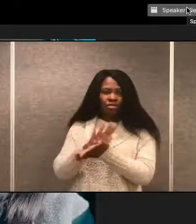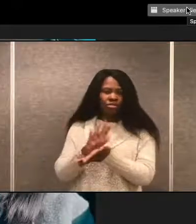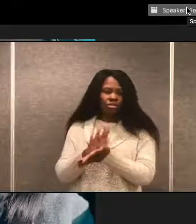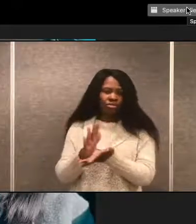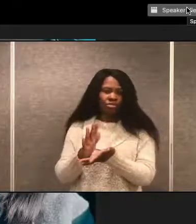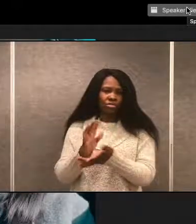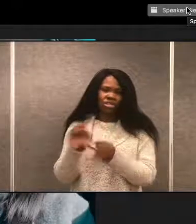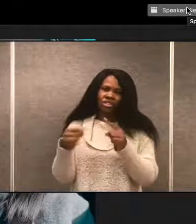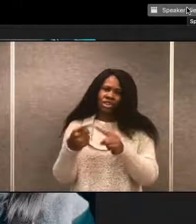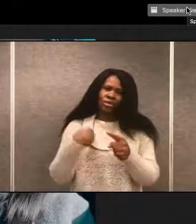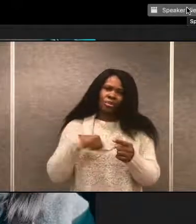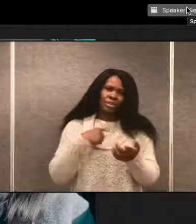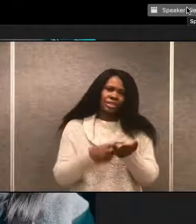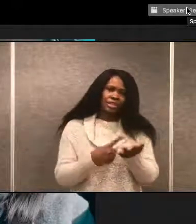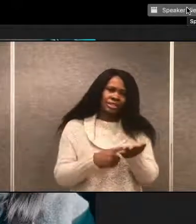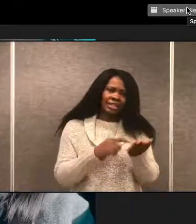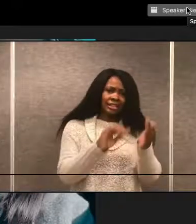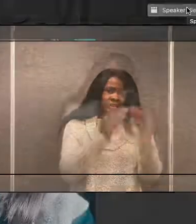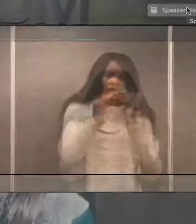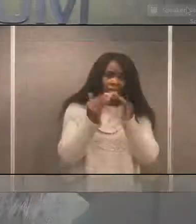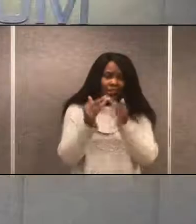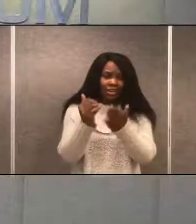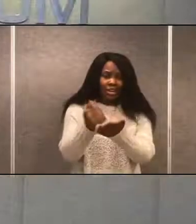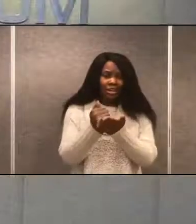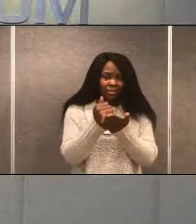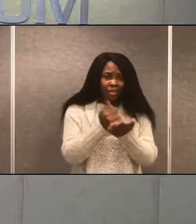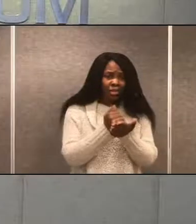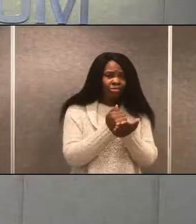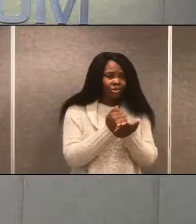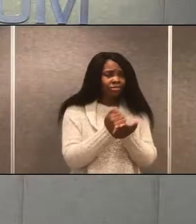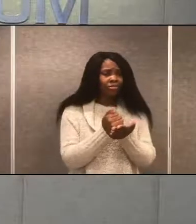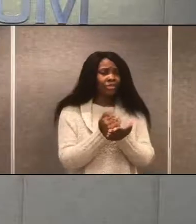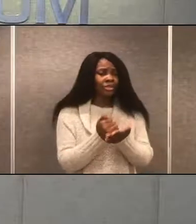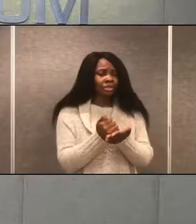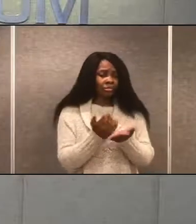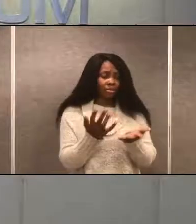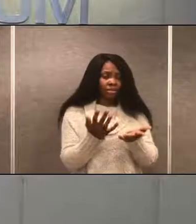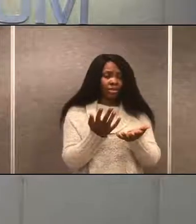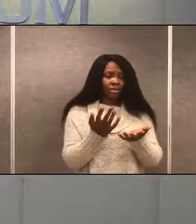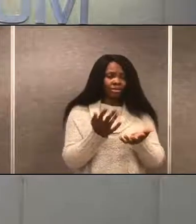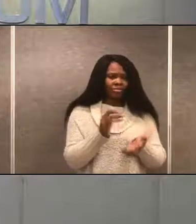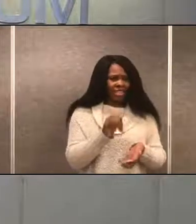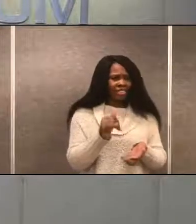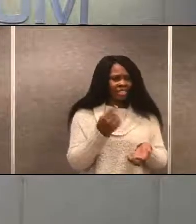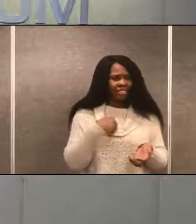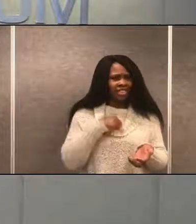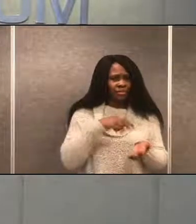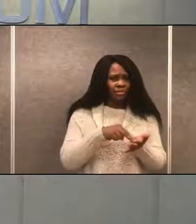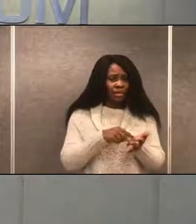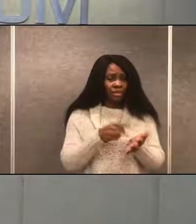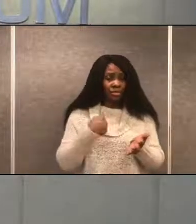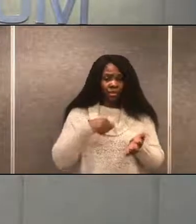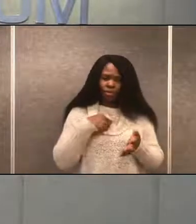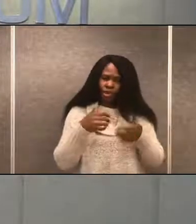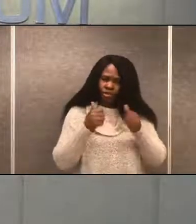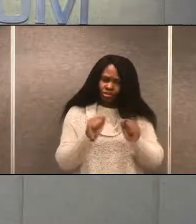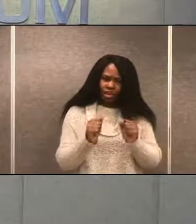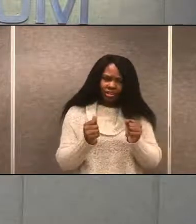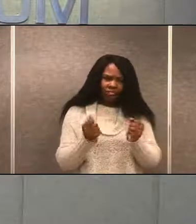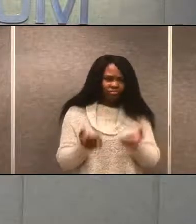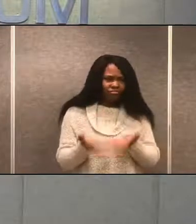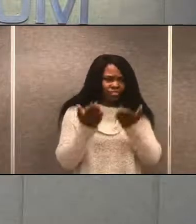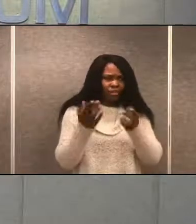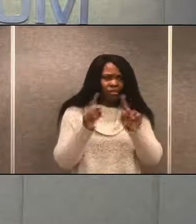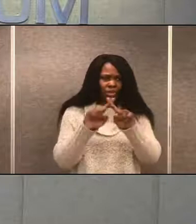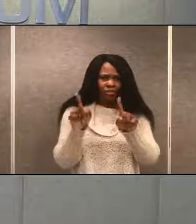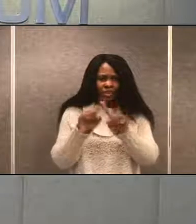there, then we're trying to do things on different times, so we're getting ready to try to start offering workshops on Saturday, like Saturday morning, 9